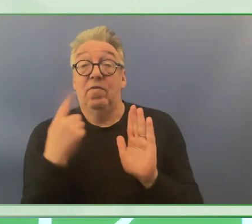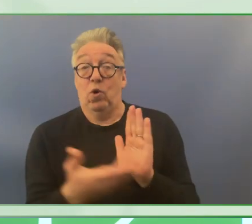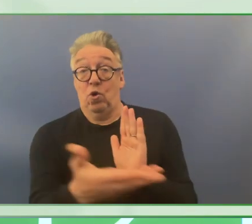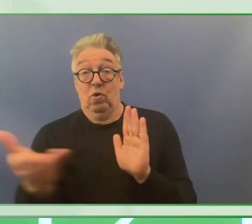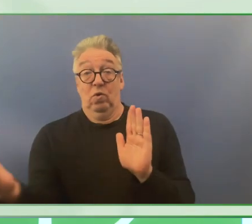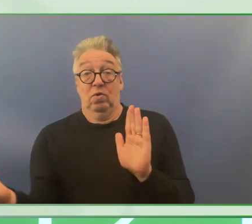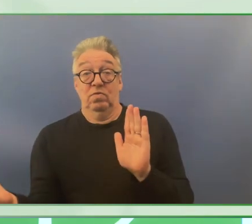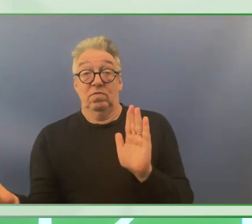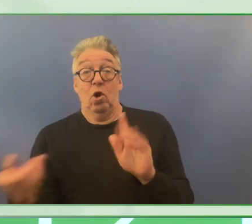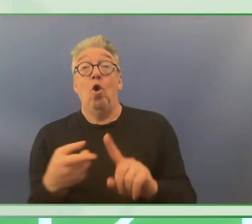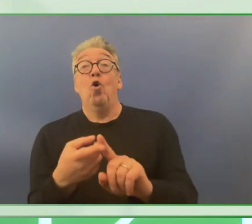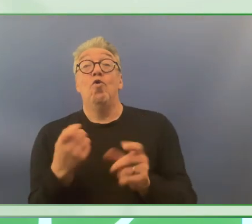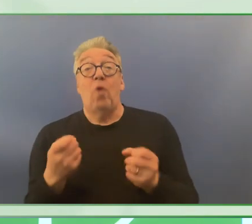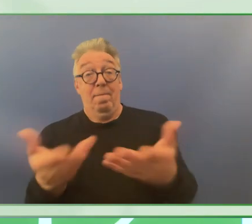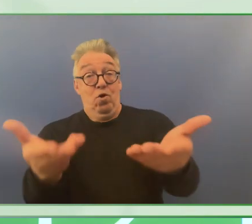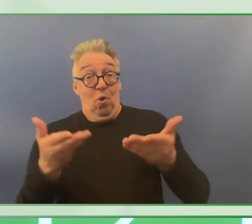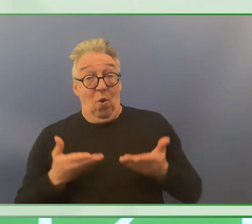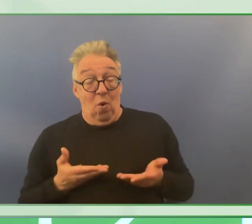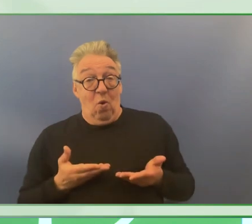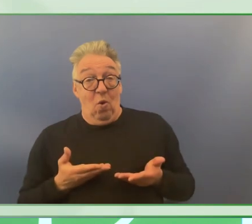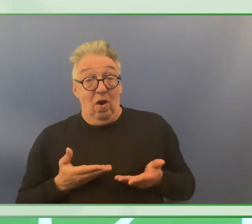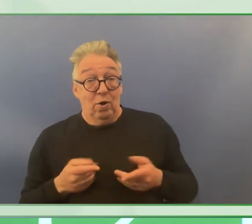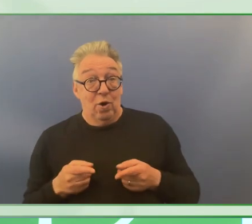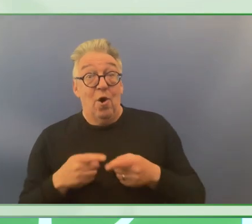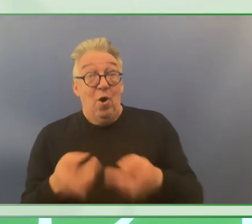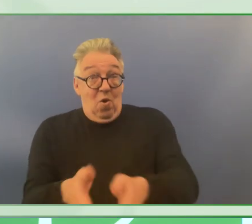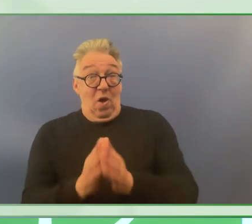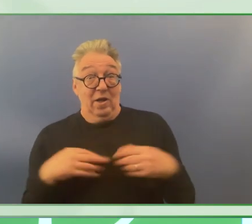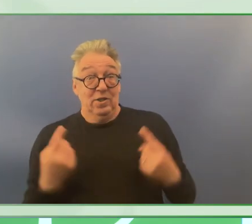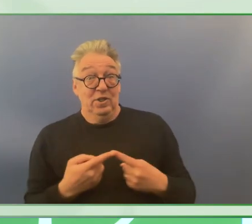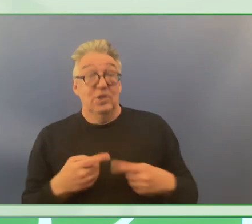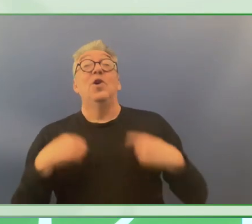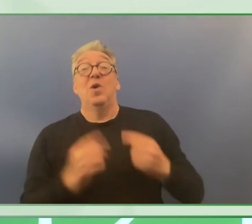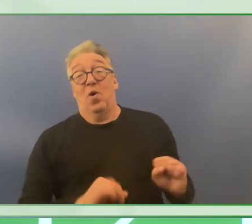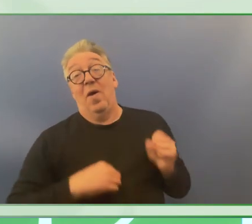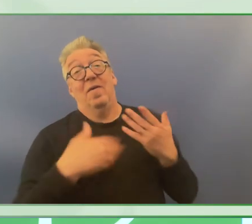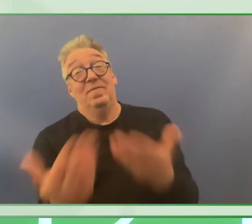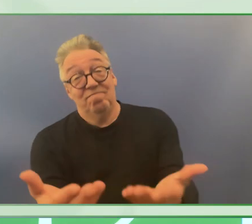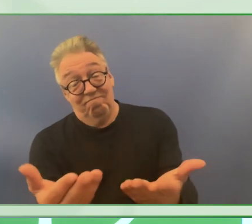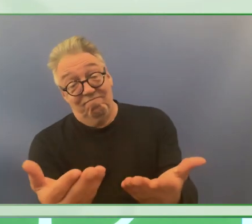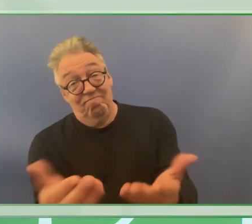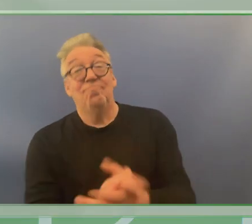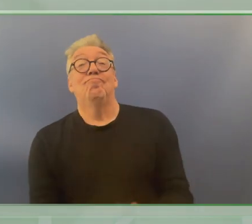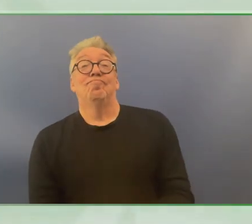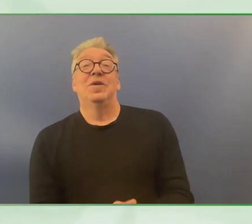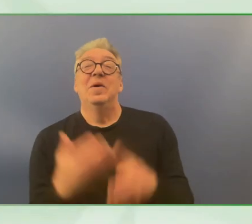you, and requested by you. Thank you. Thank you so much.